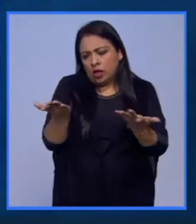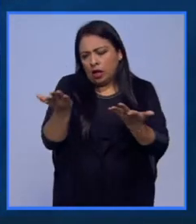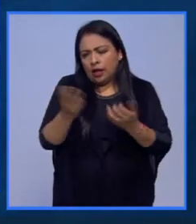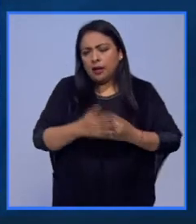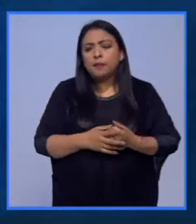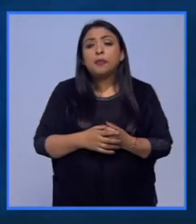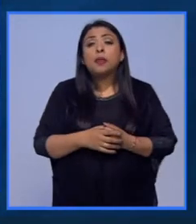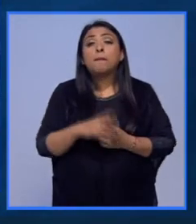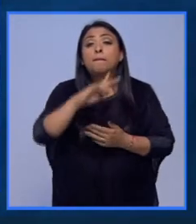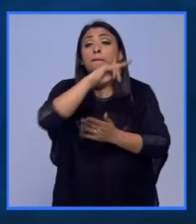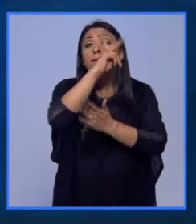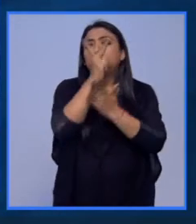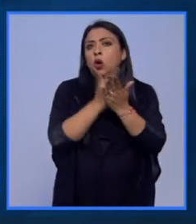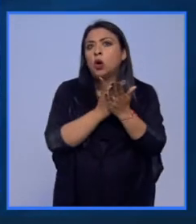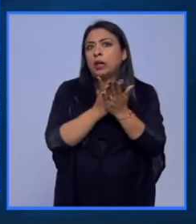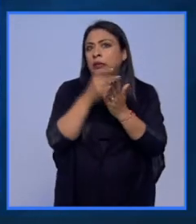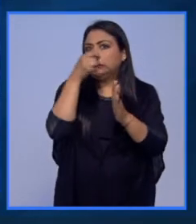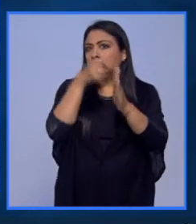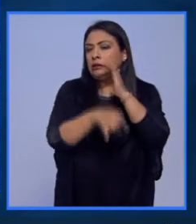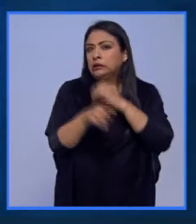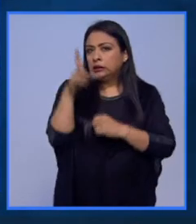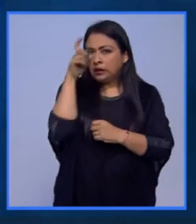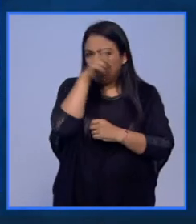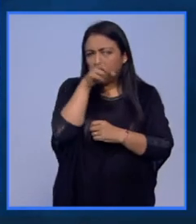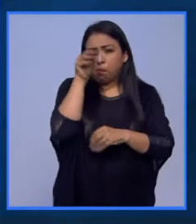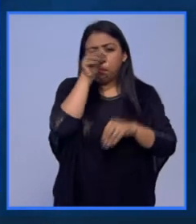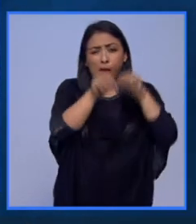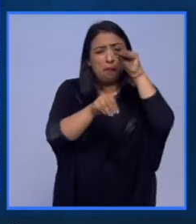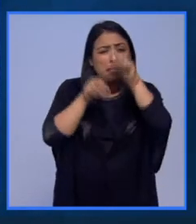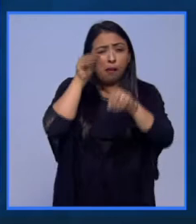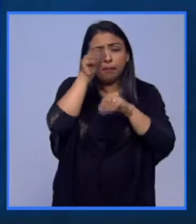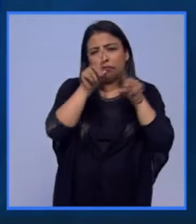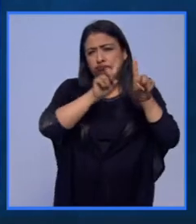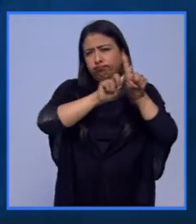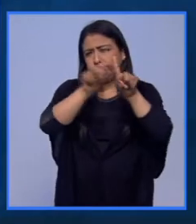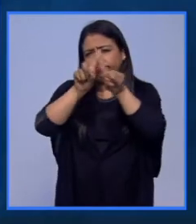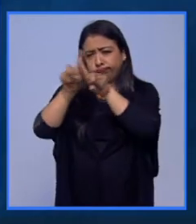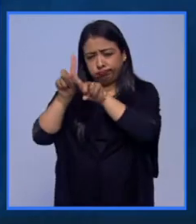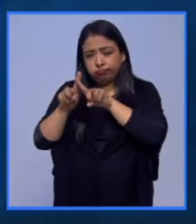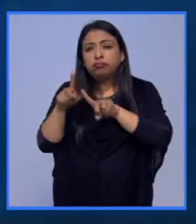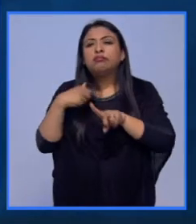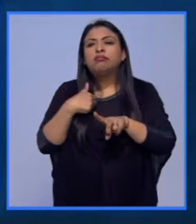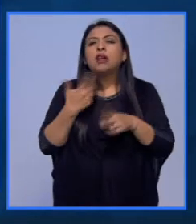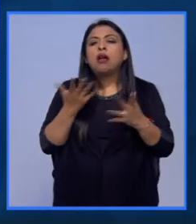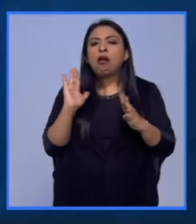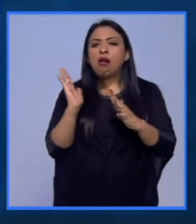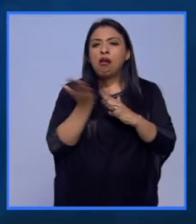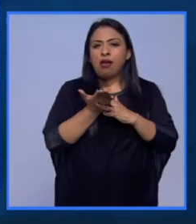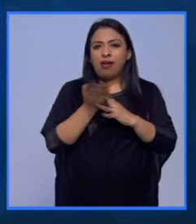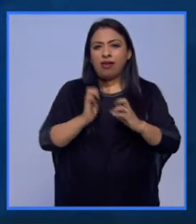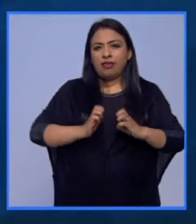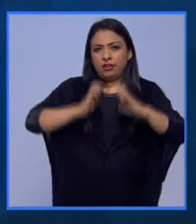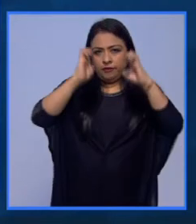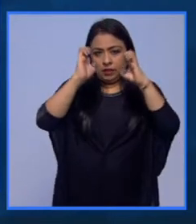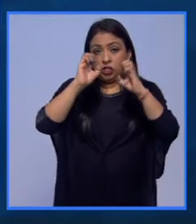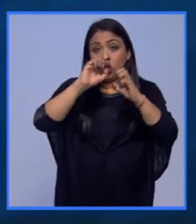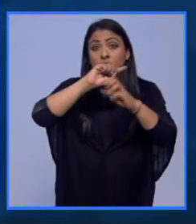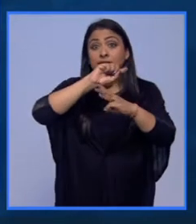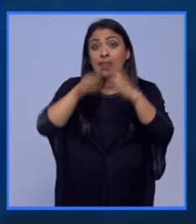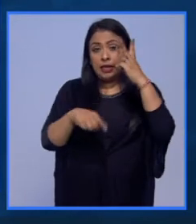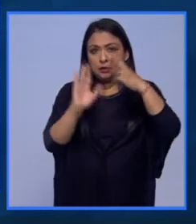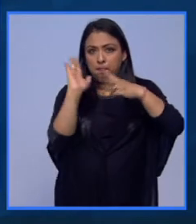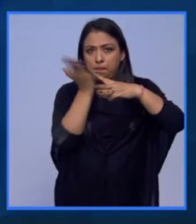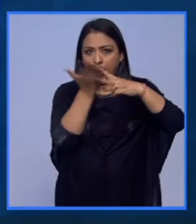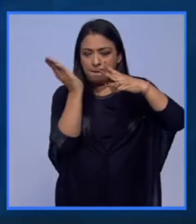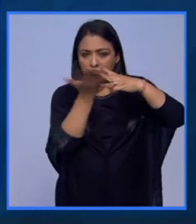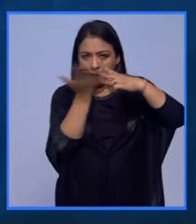very complicated program, lots of different things. What we eventually ended up doing is actually divide the building into three, so that we have a